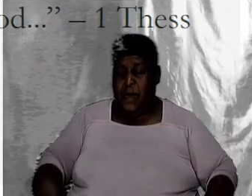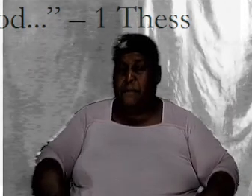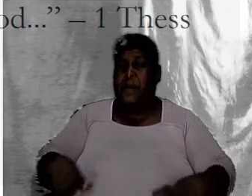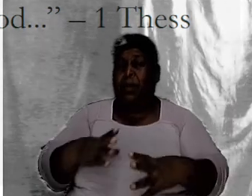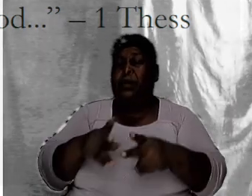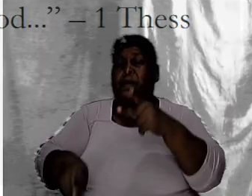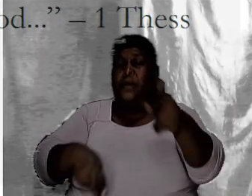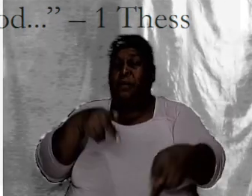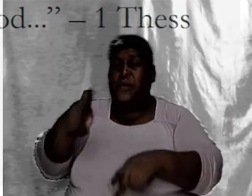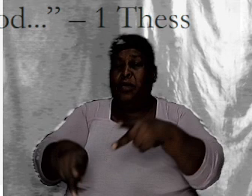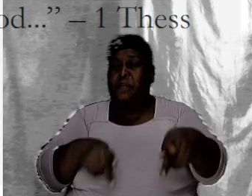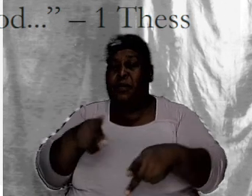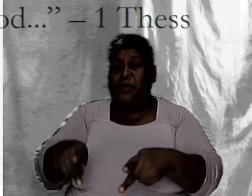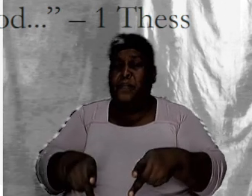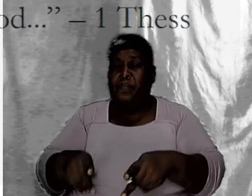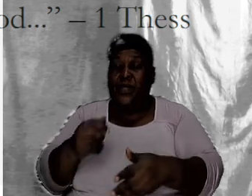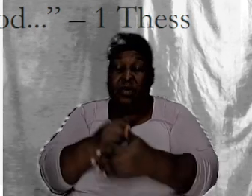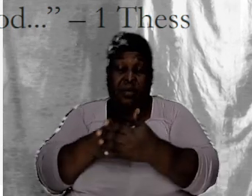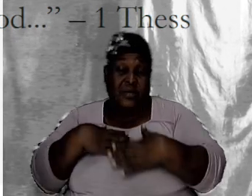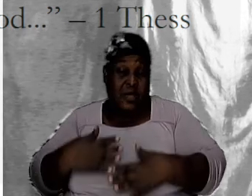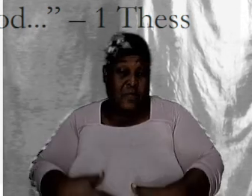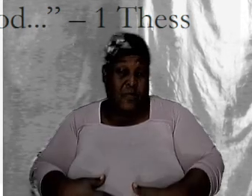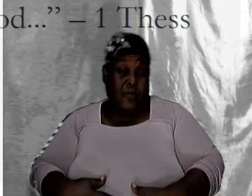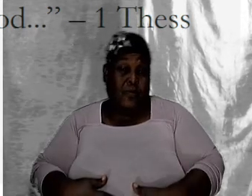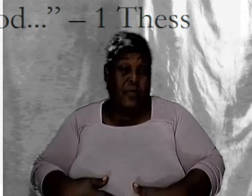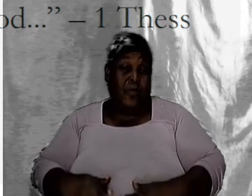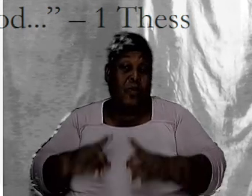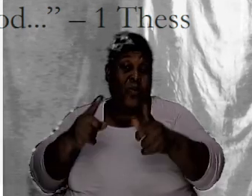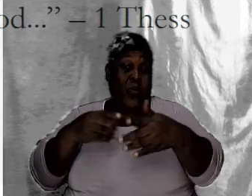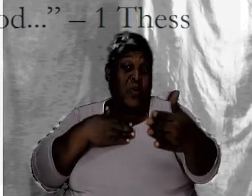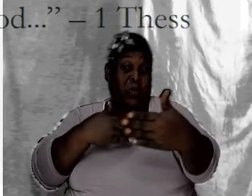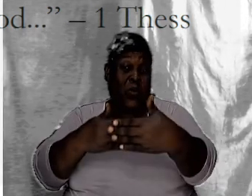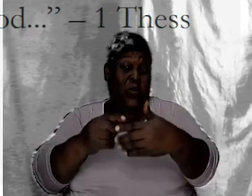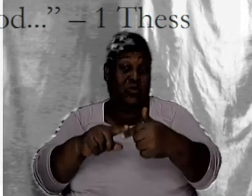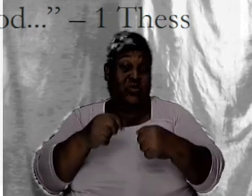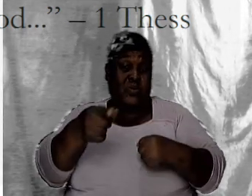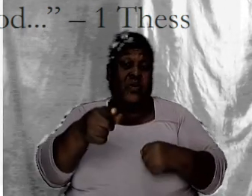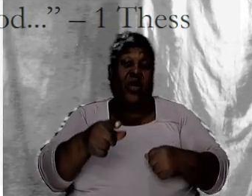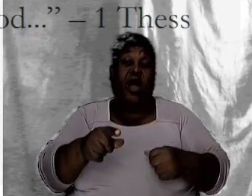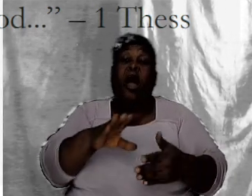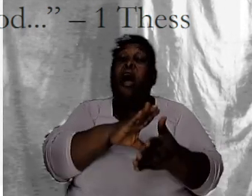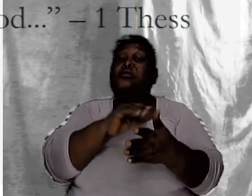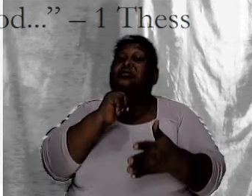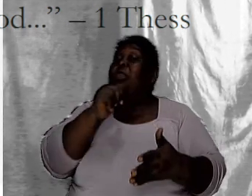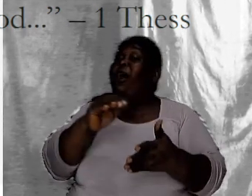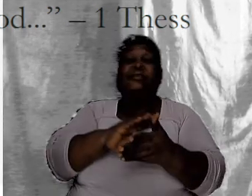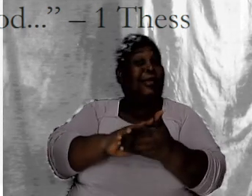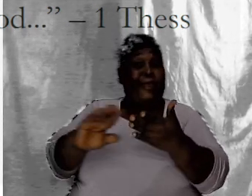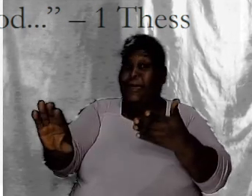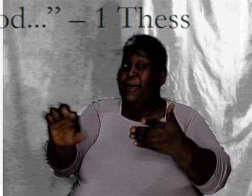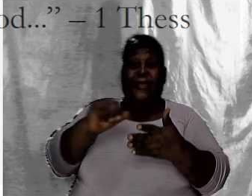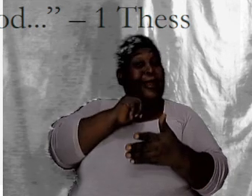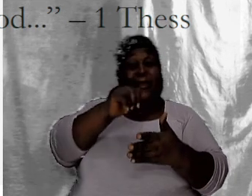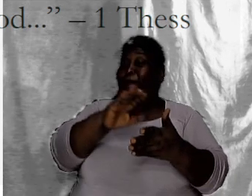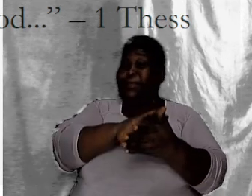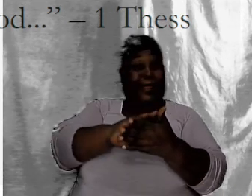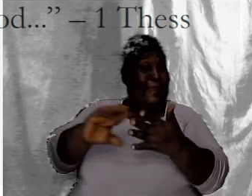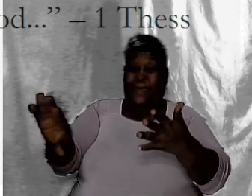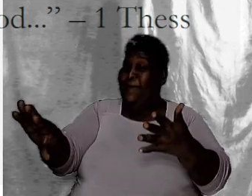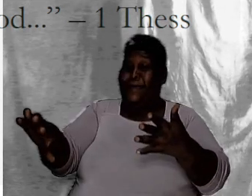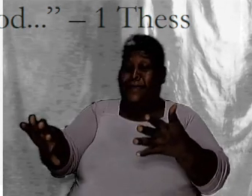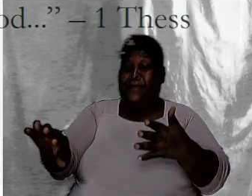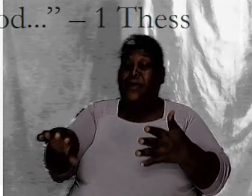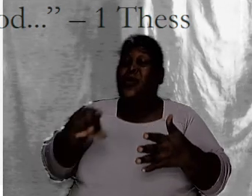was a case where somebody was coming too close to you, you would have to shout out, unclean, unclean, because you were supposed to